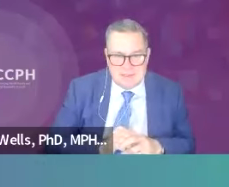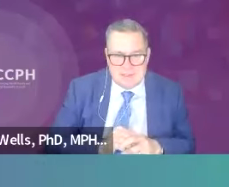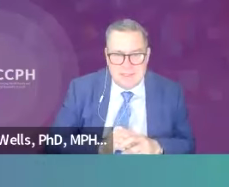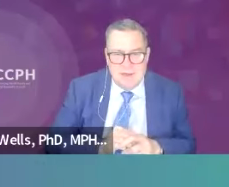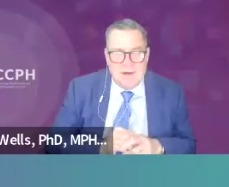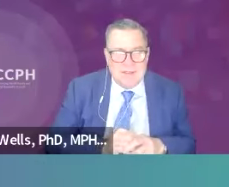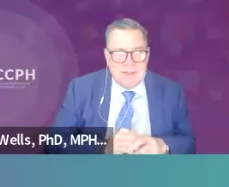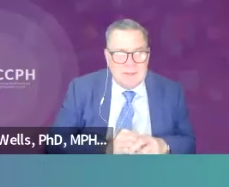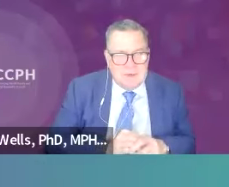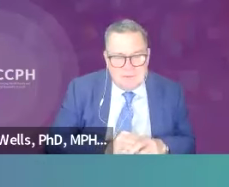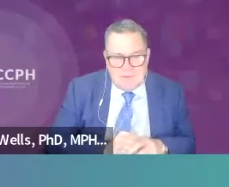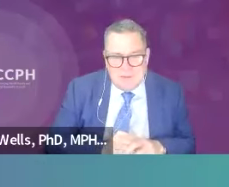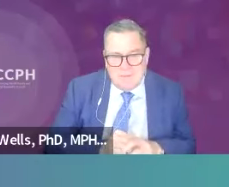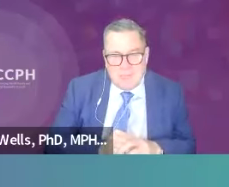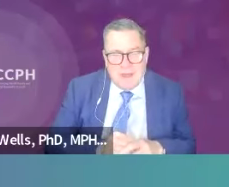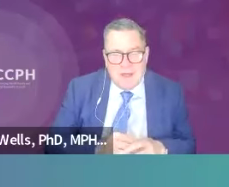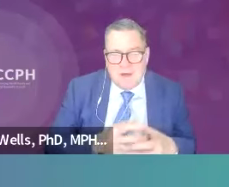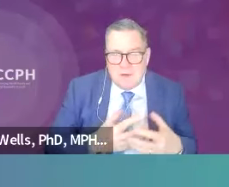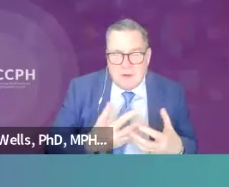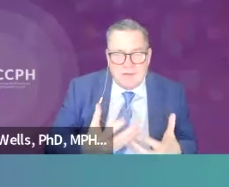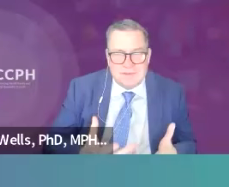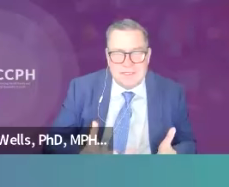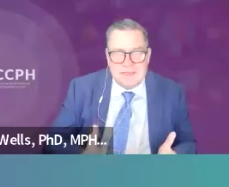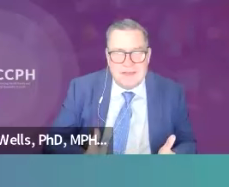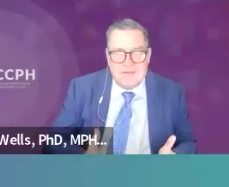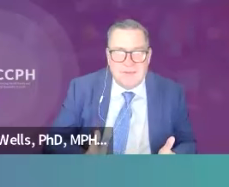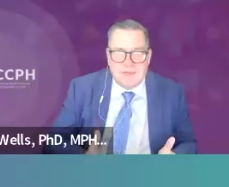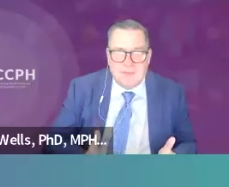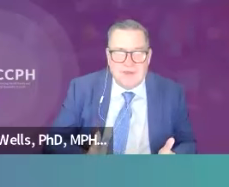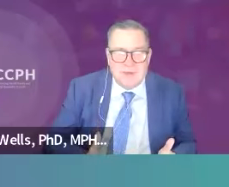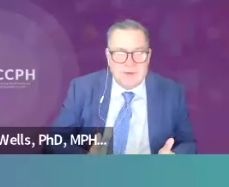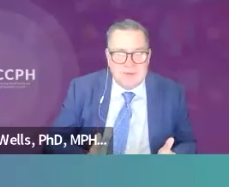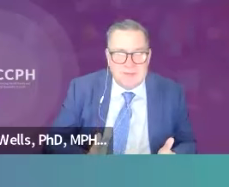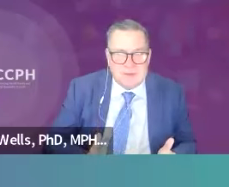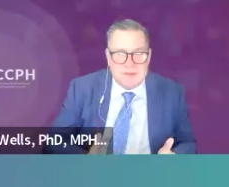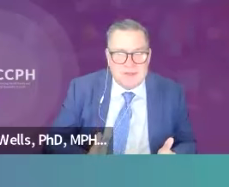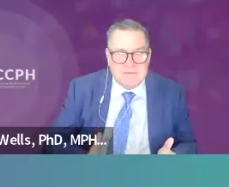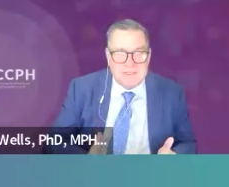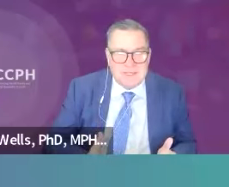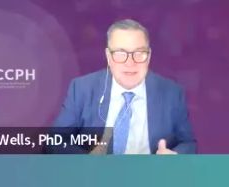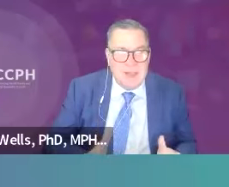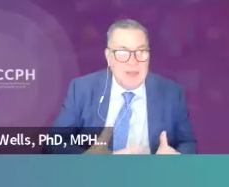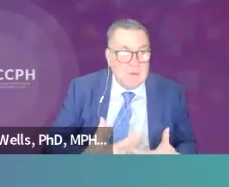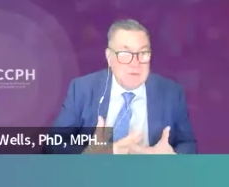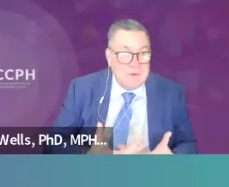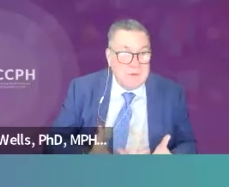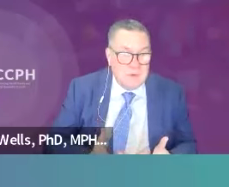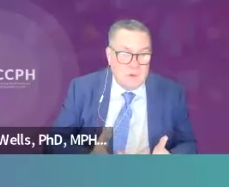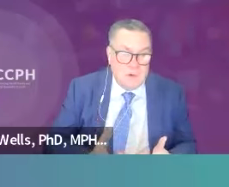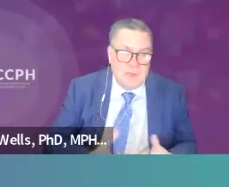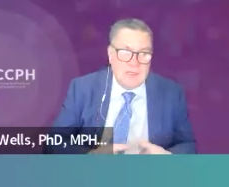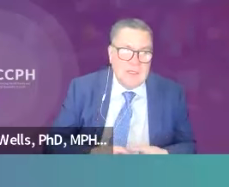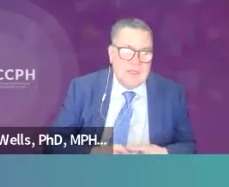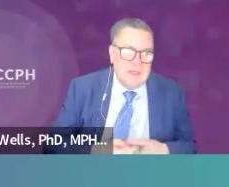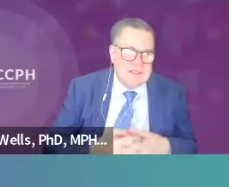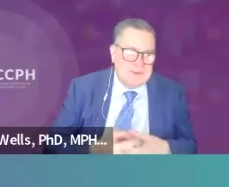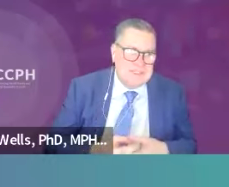of Kansas. Both of them are authors that have, and they're going to bring their unique perspectives today, review their